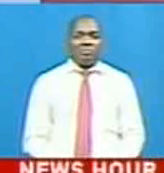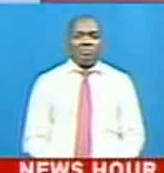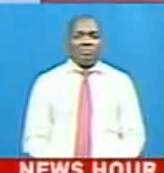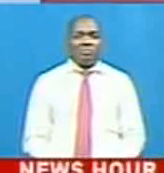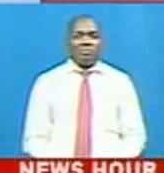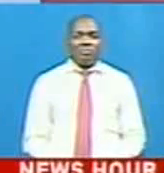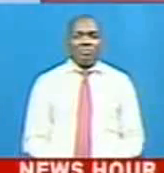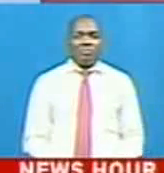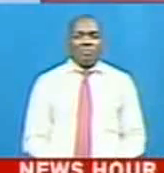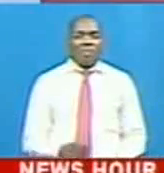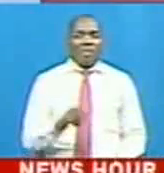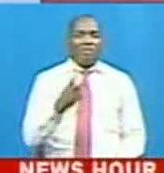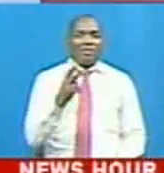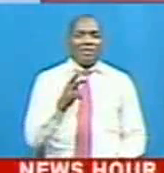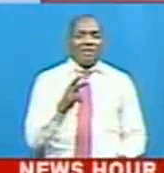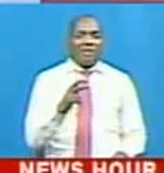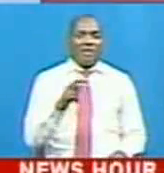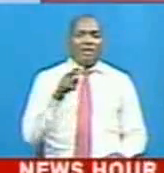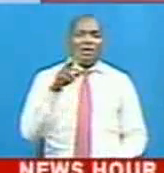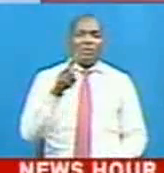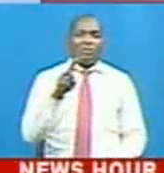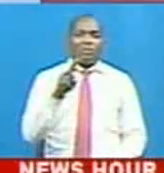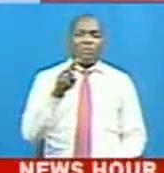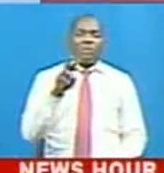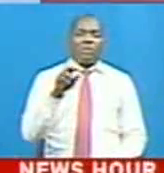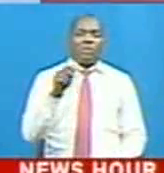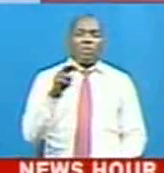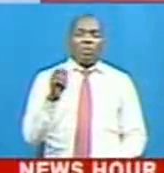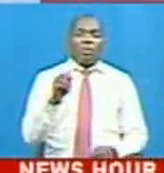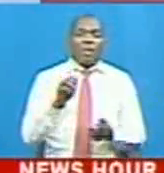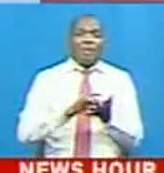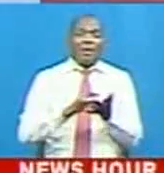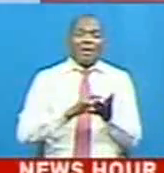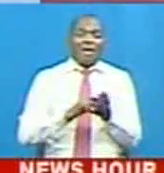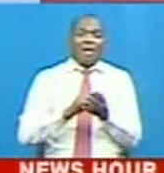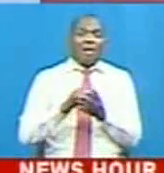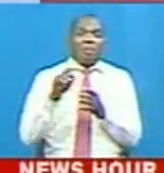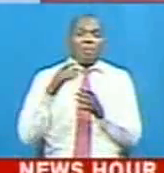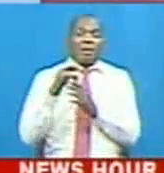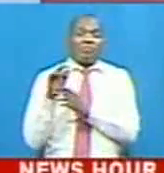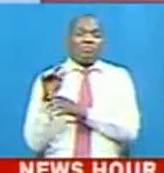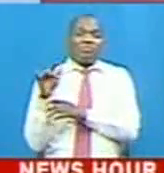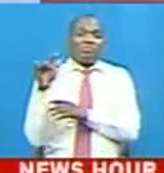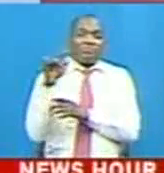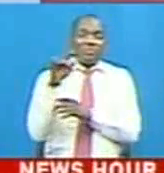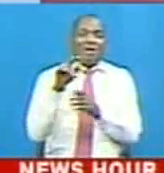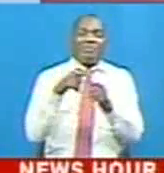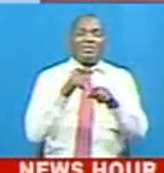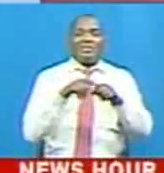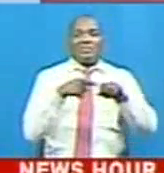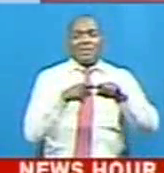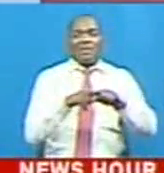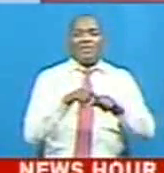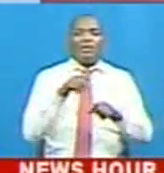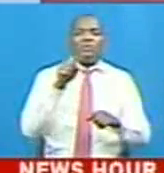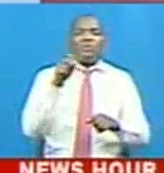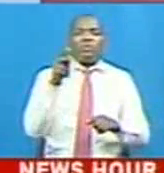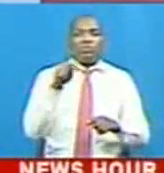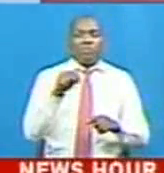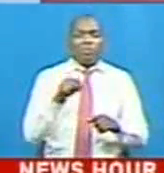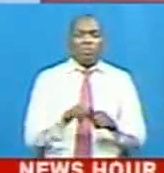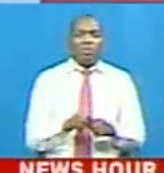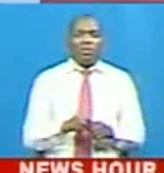Test runs are on course at the first drone medical distribution center at Omenako near Suhum in Ghana's eastern